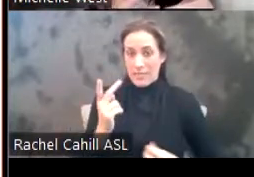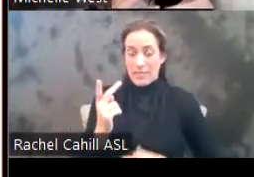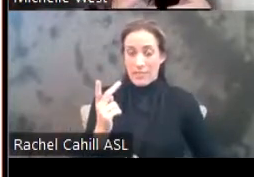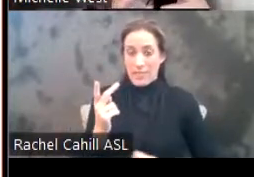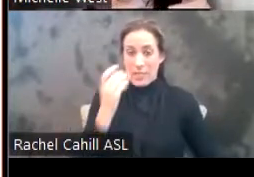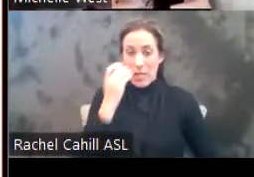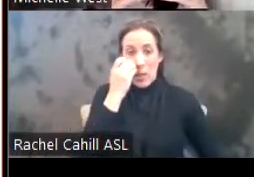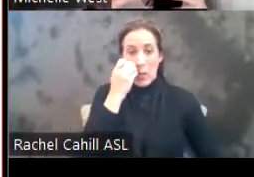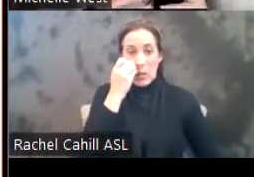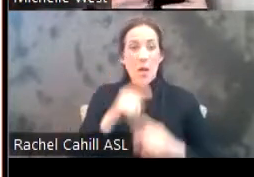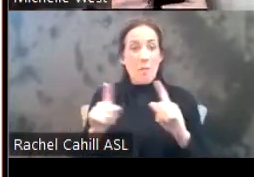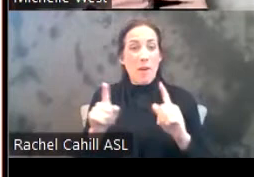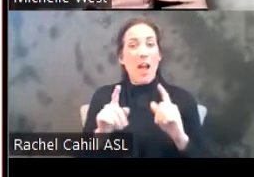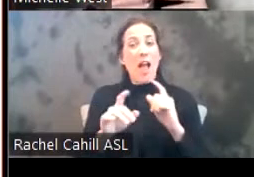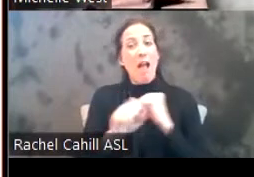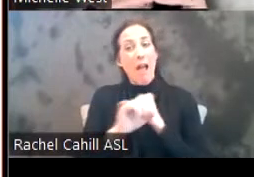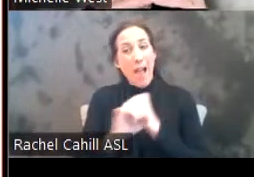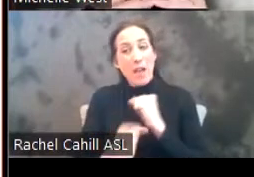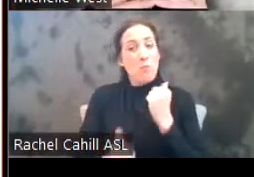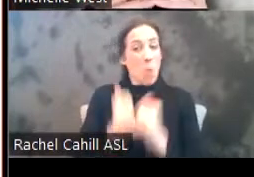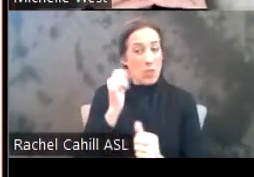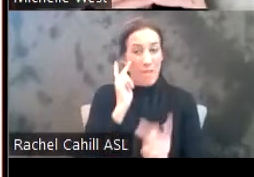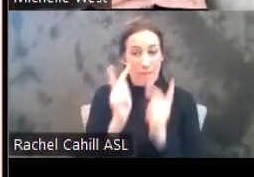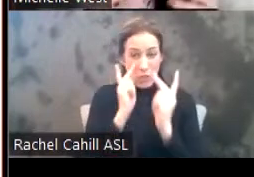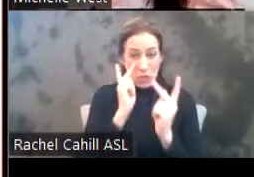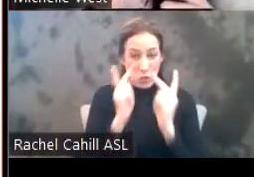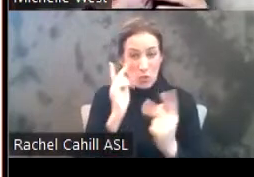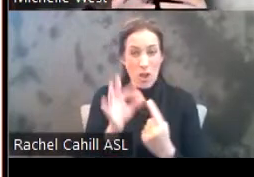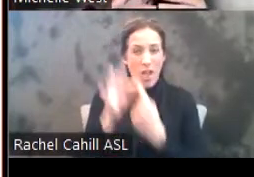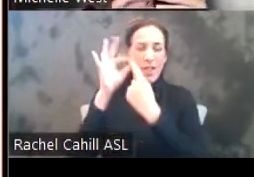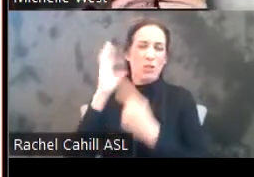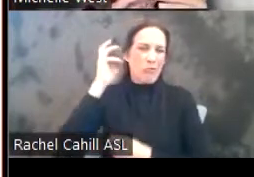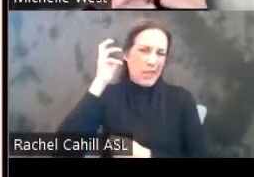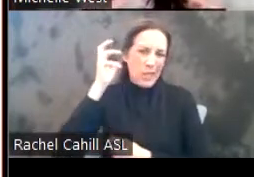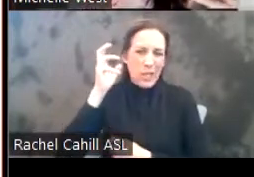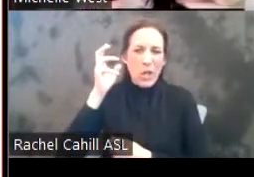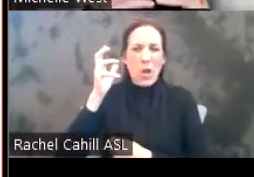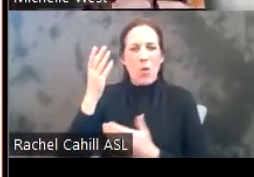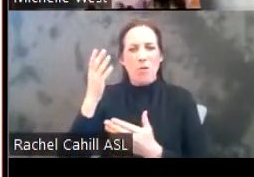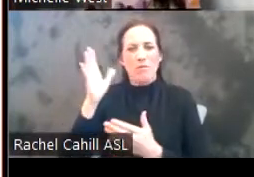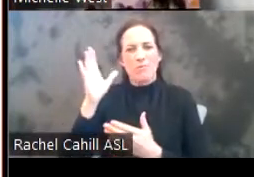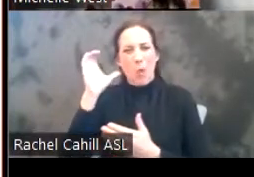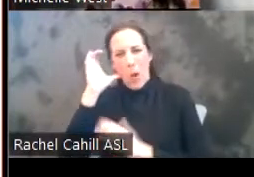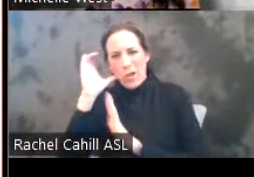since ads are visual in nature for the most part, unless you have like a radio ad, then it's audio.